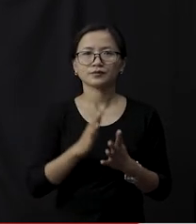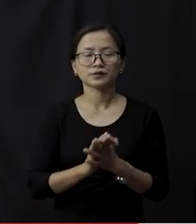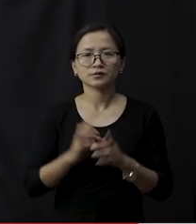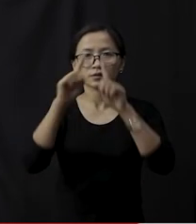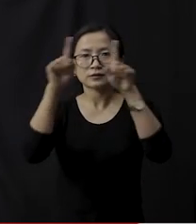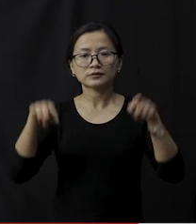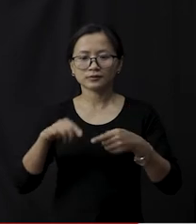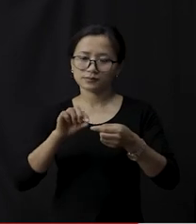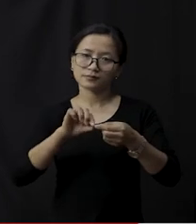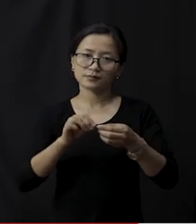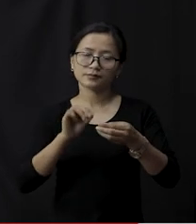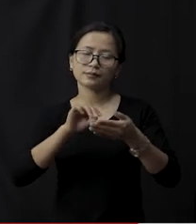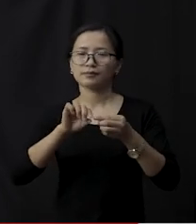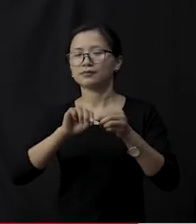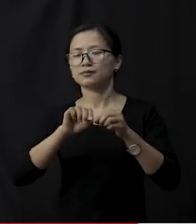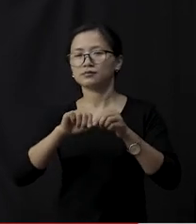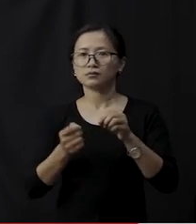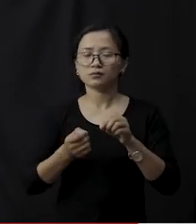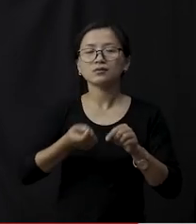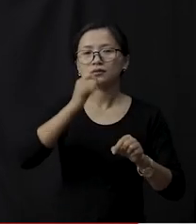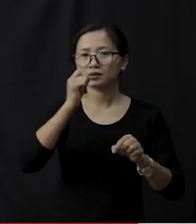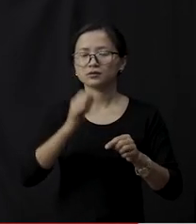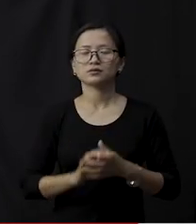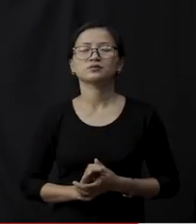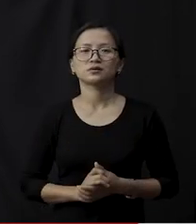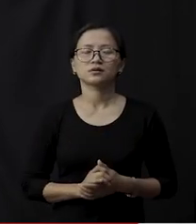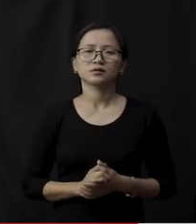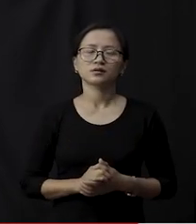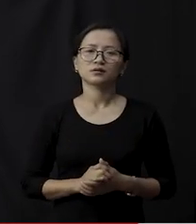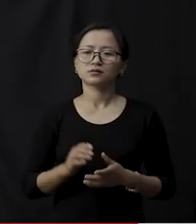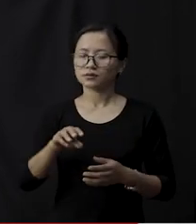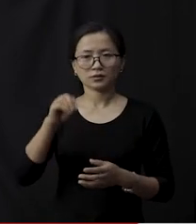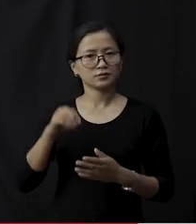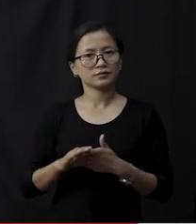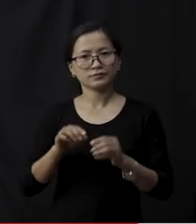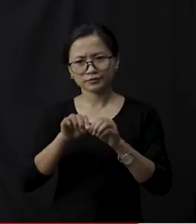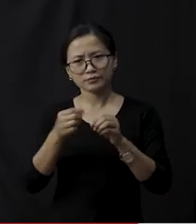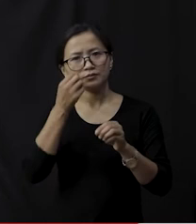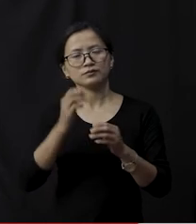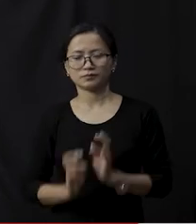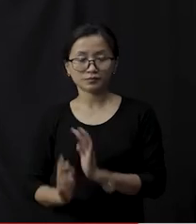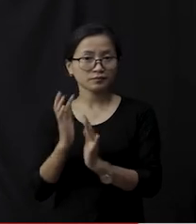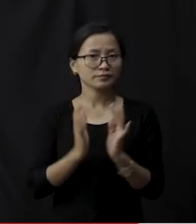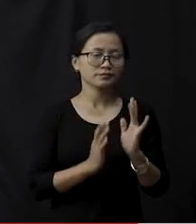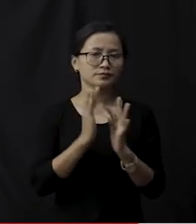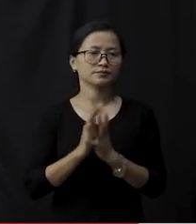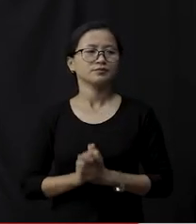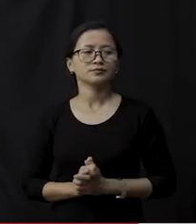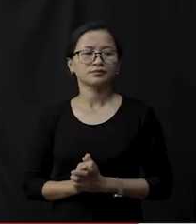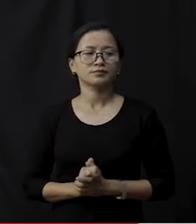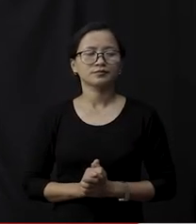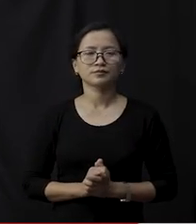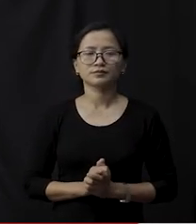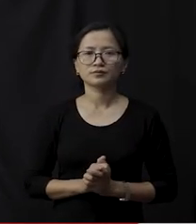a medicine. We get medicine from plants. Okay? Now,